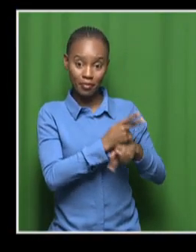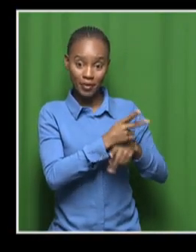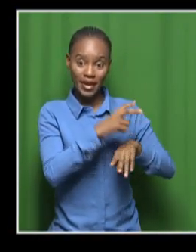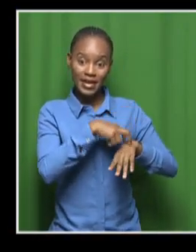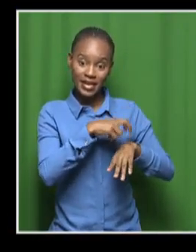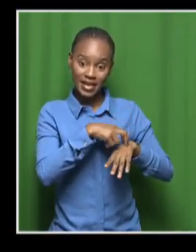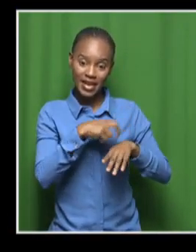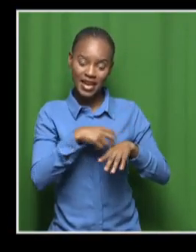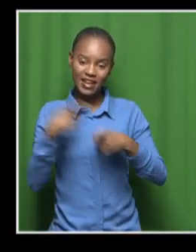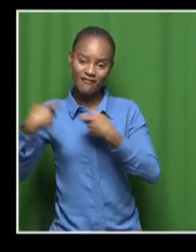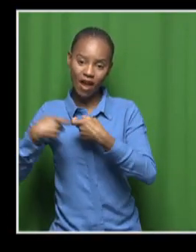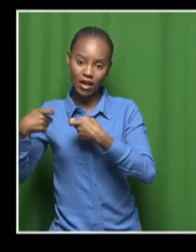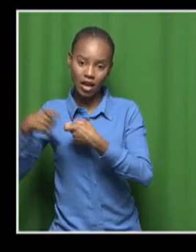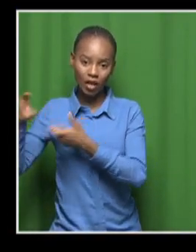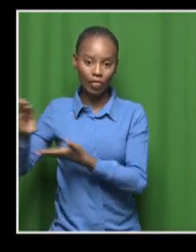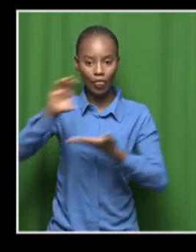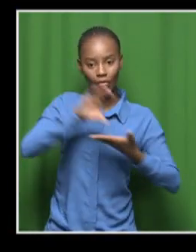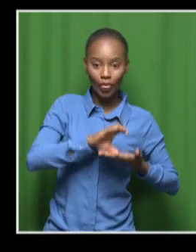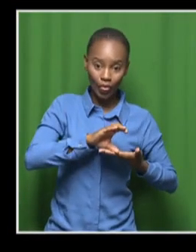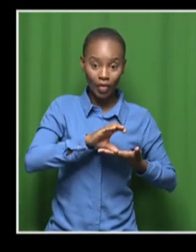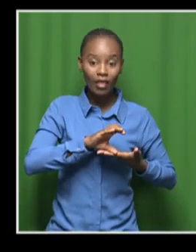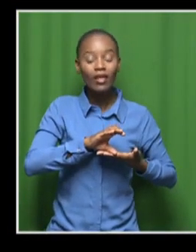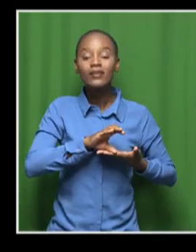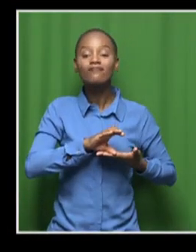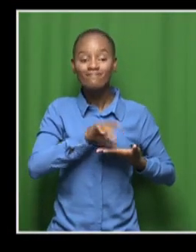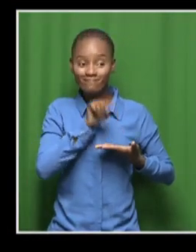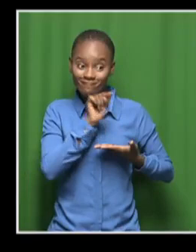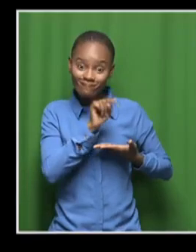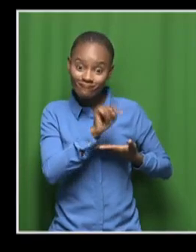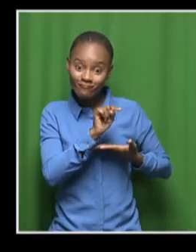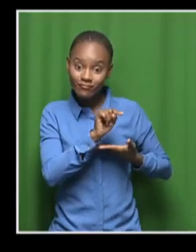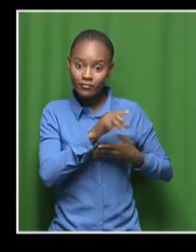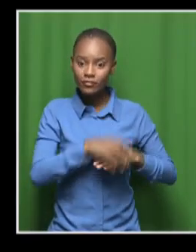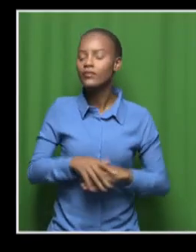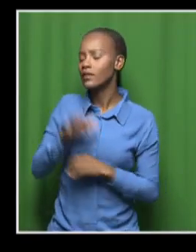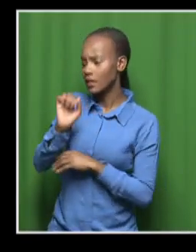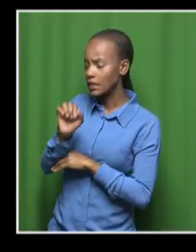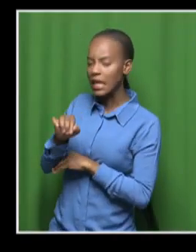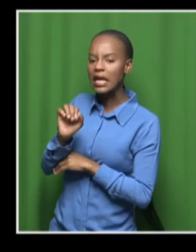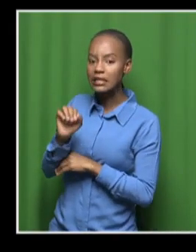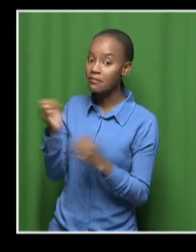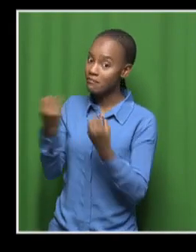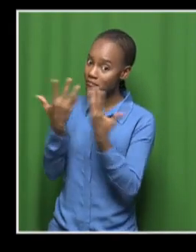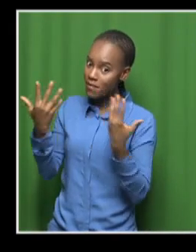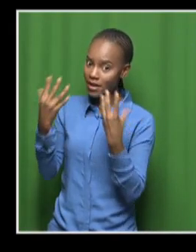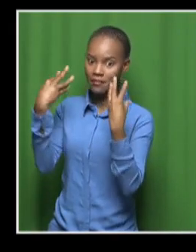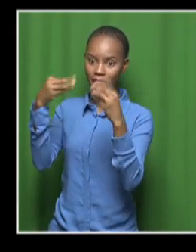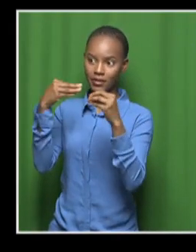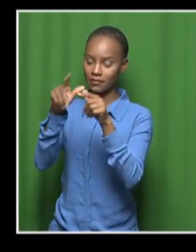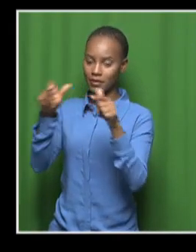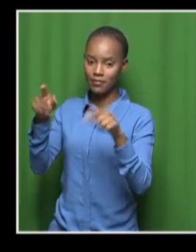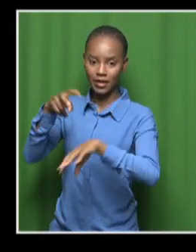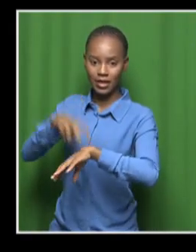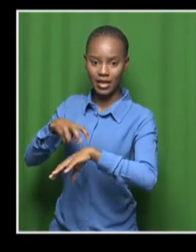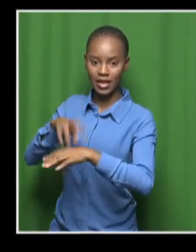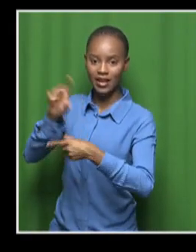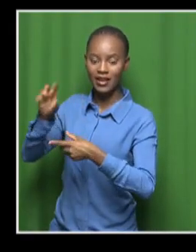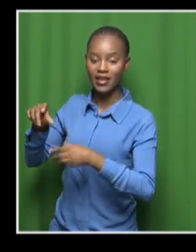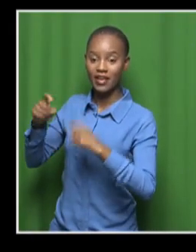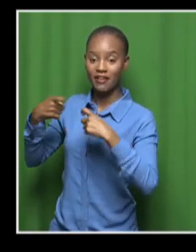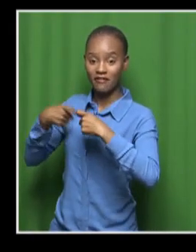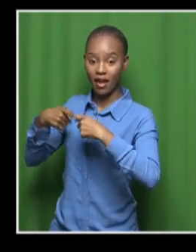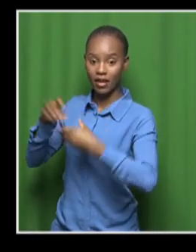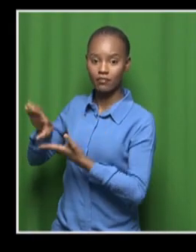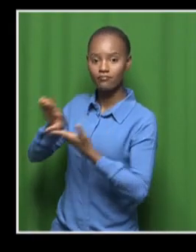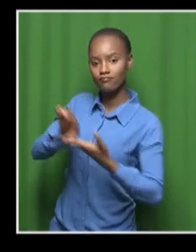to realization. Any assistance for them here? Definitely, lots of assistance. On the other side of the floor from where we are standing, there's a business solutions